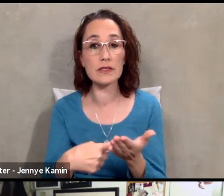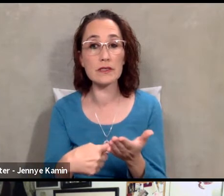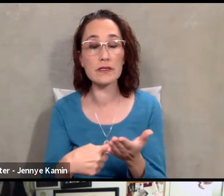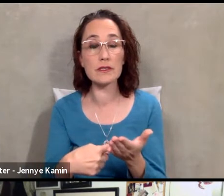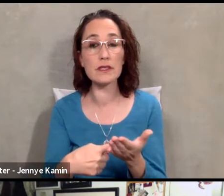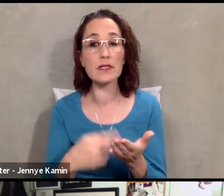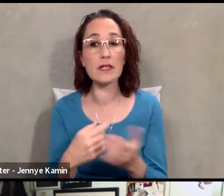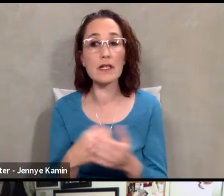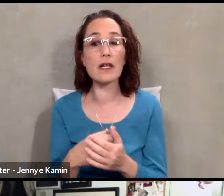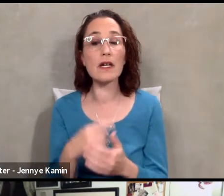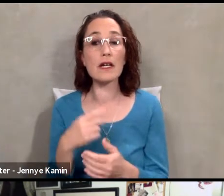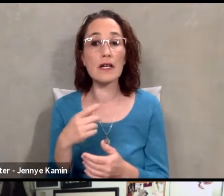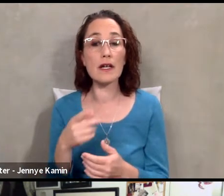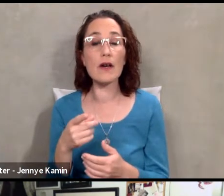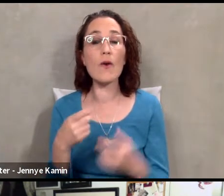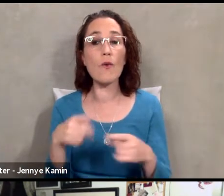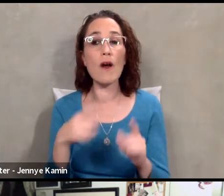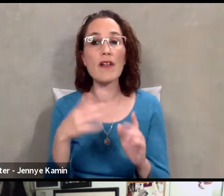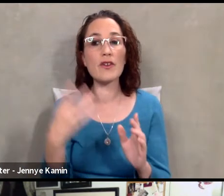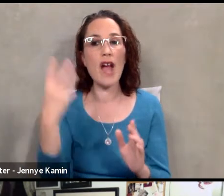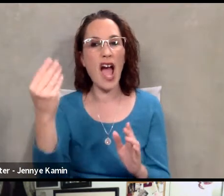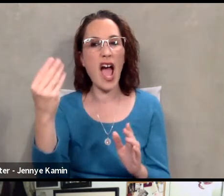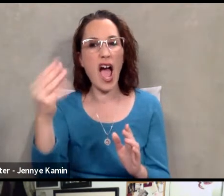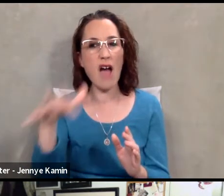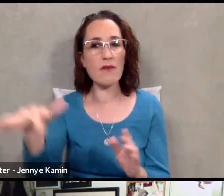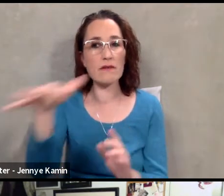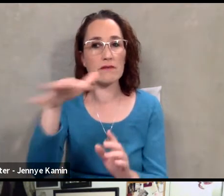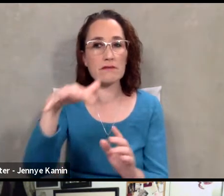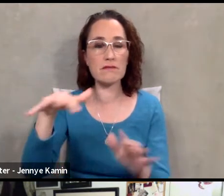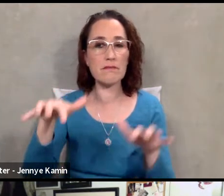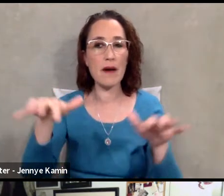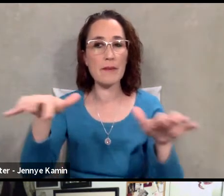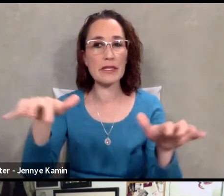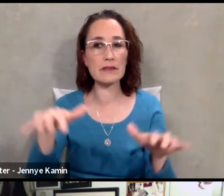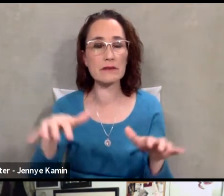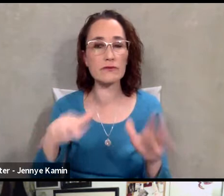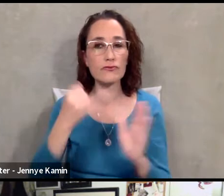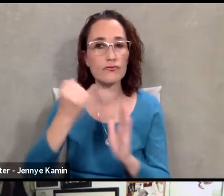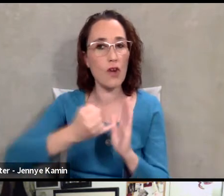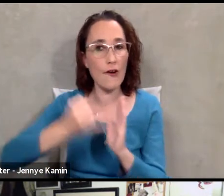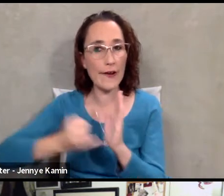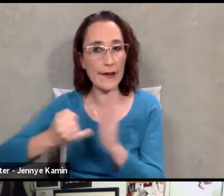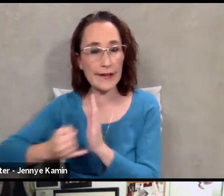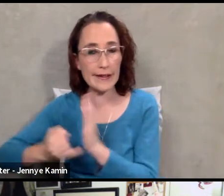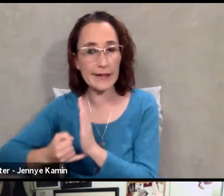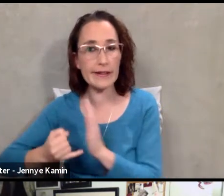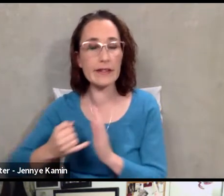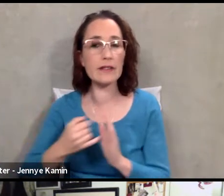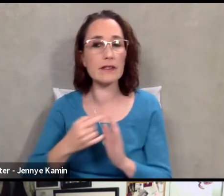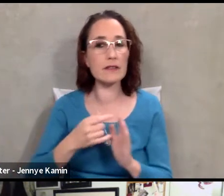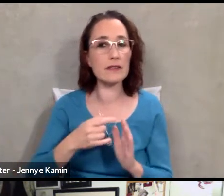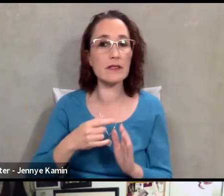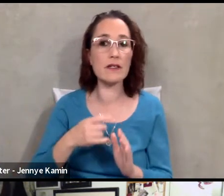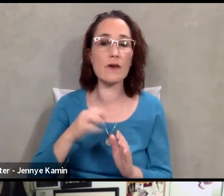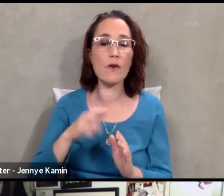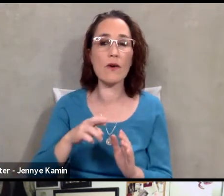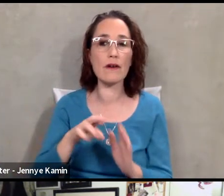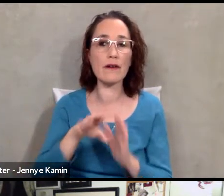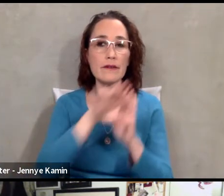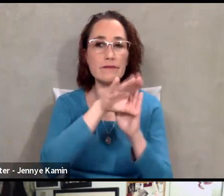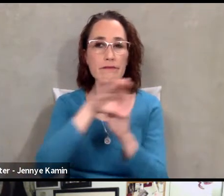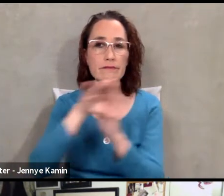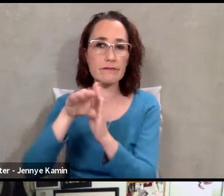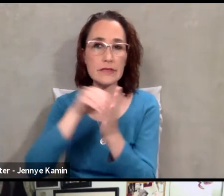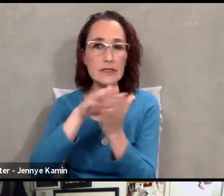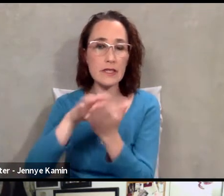you're in public and you're drawing people, or, you know, you're in a lot of different kinds of places where you're documenting people who